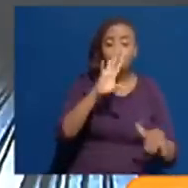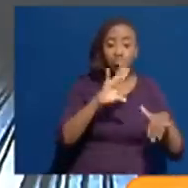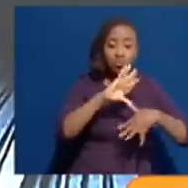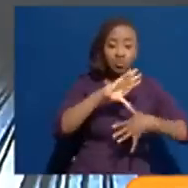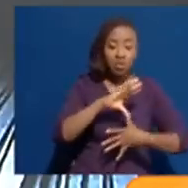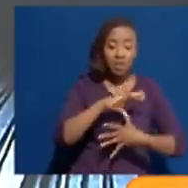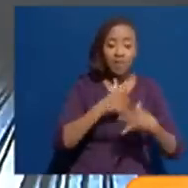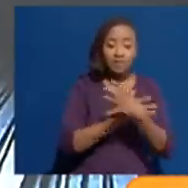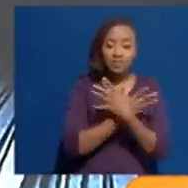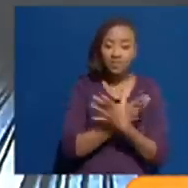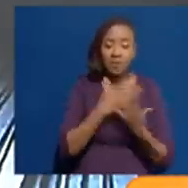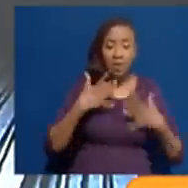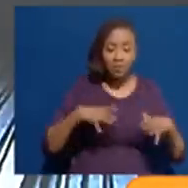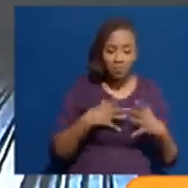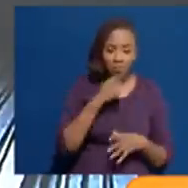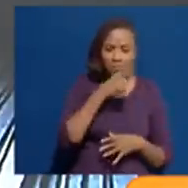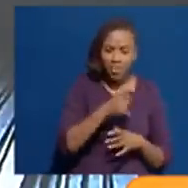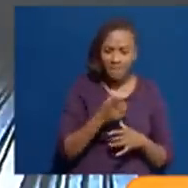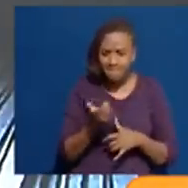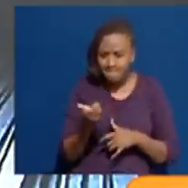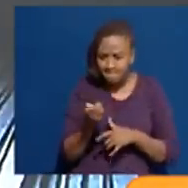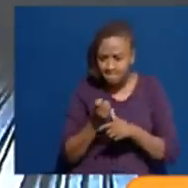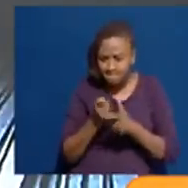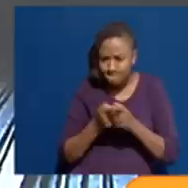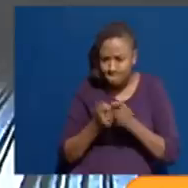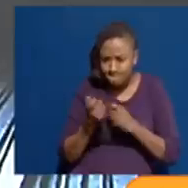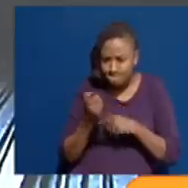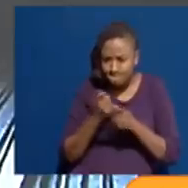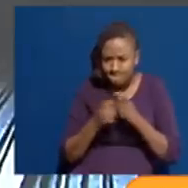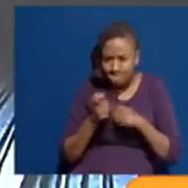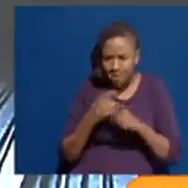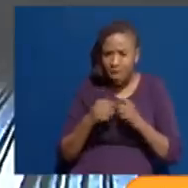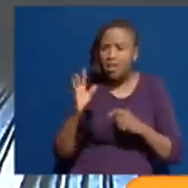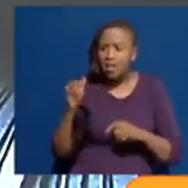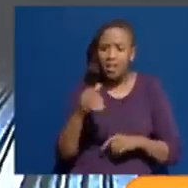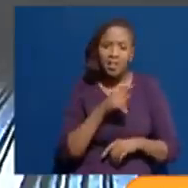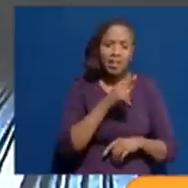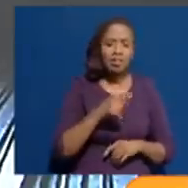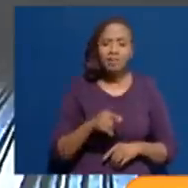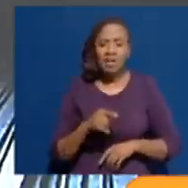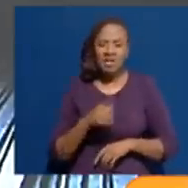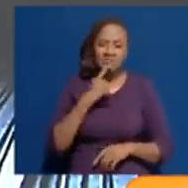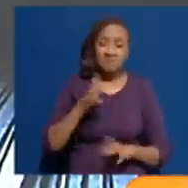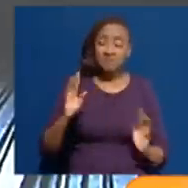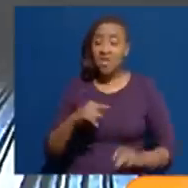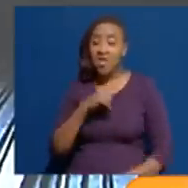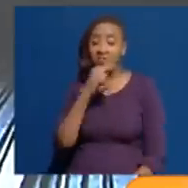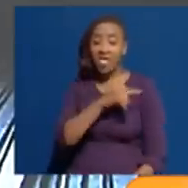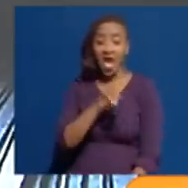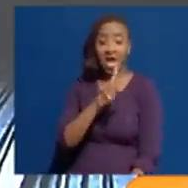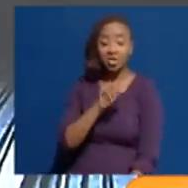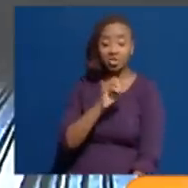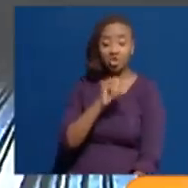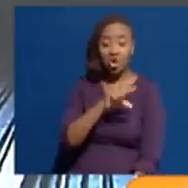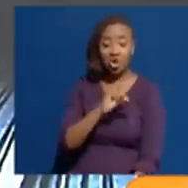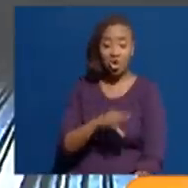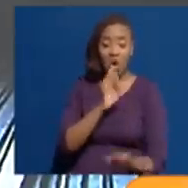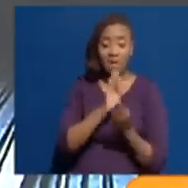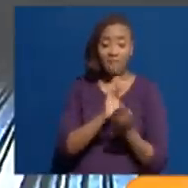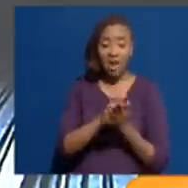by the scammers, who drew them into their trap, saying that they had robbed the central bank of Togo in West Africa